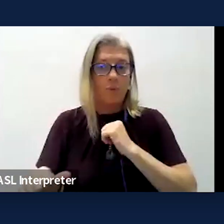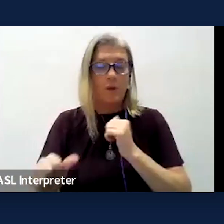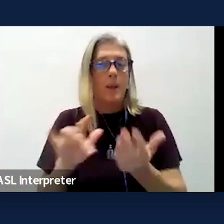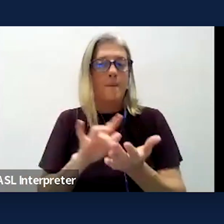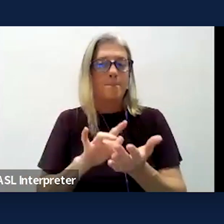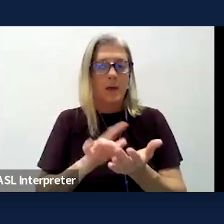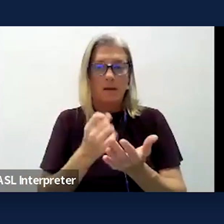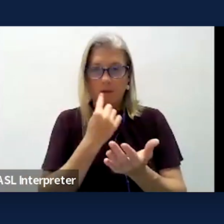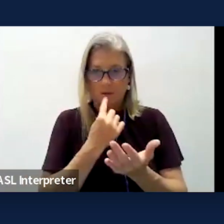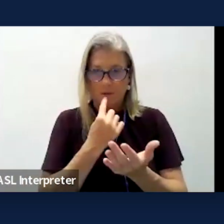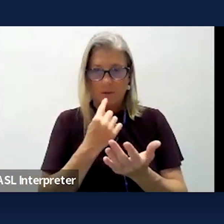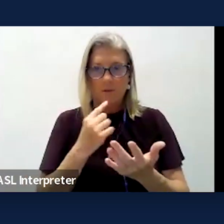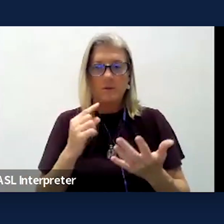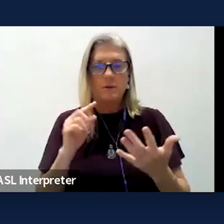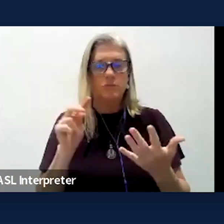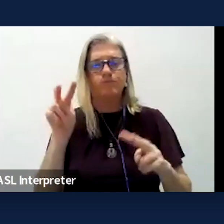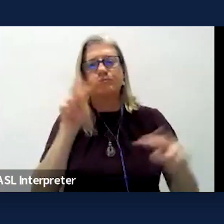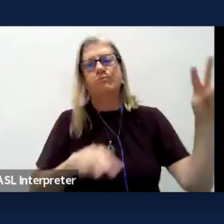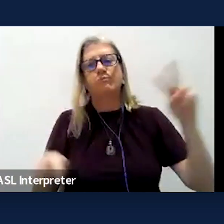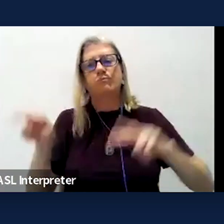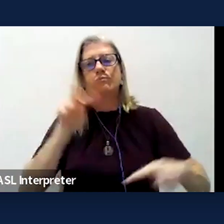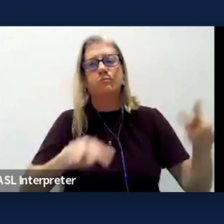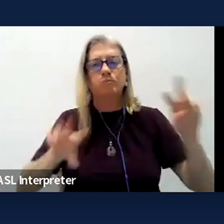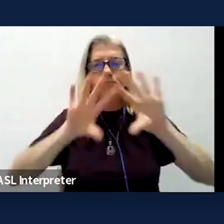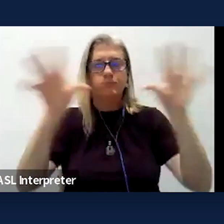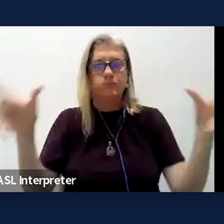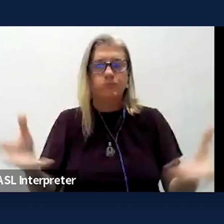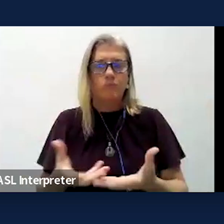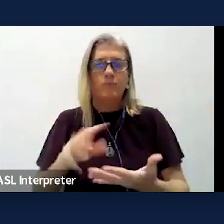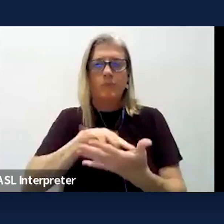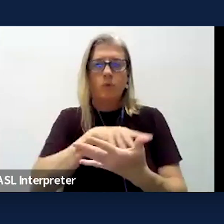taking, and just looking at what that graphs out to be.